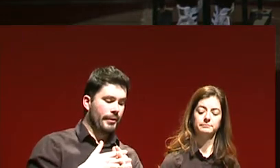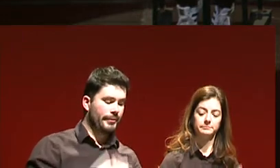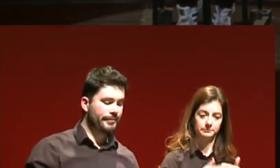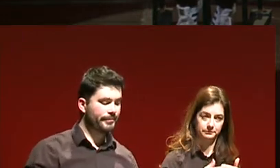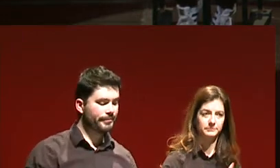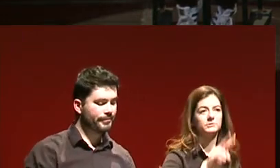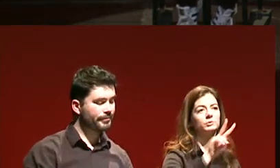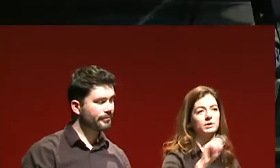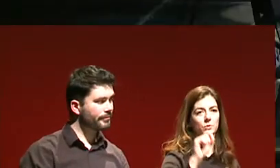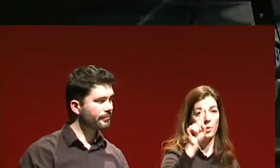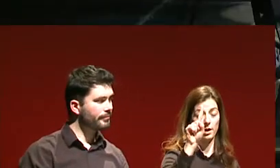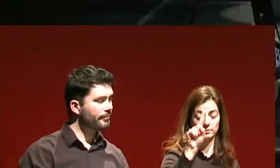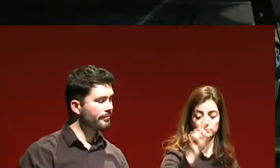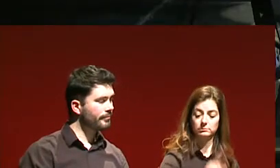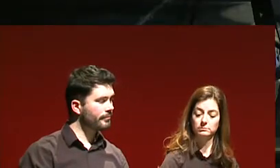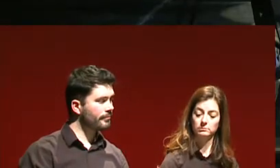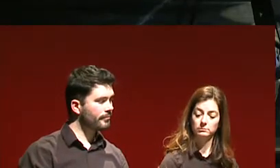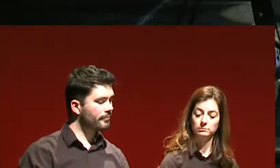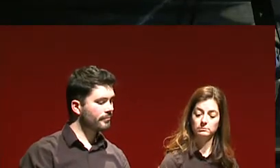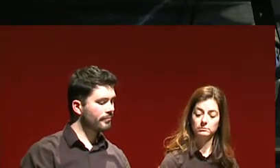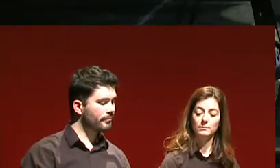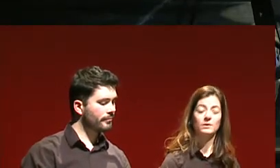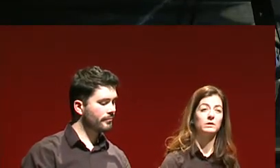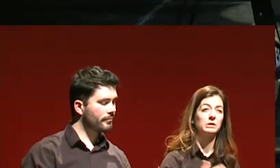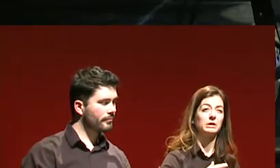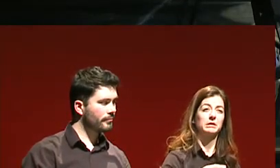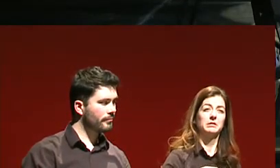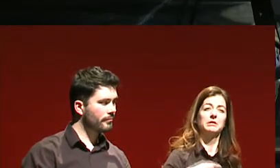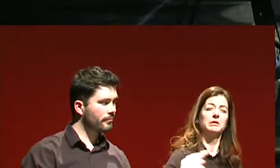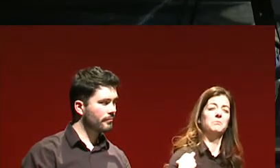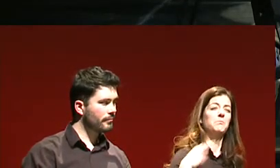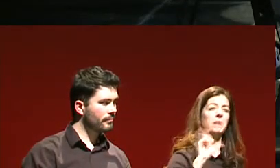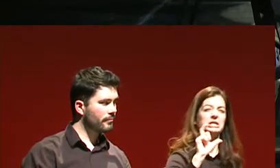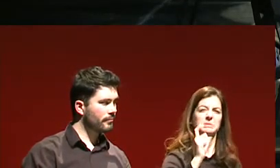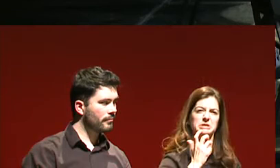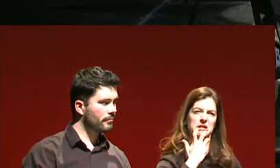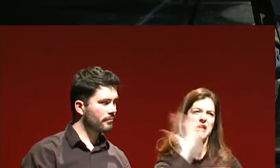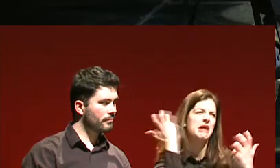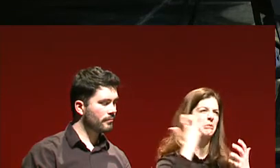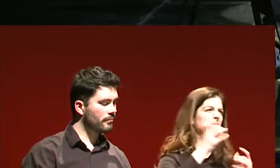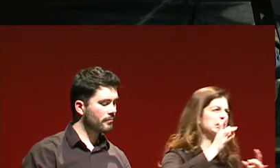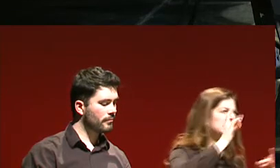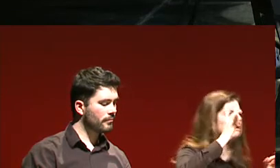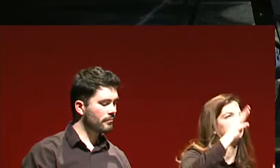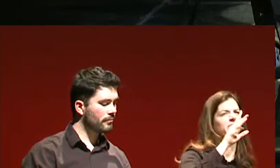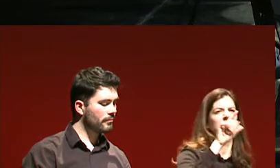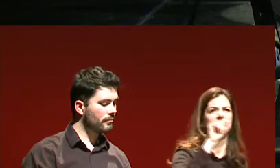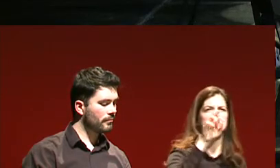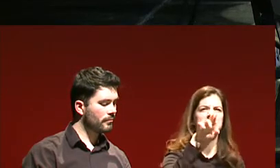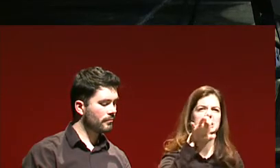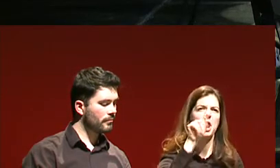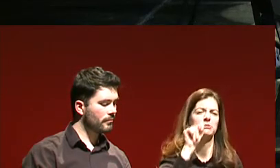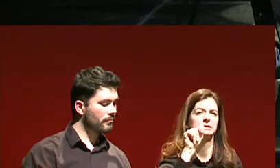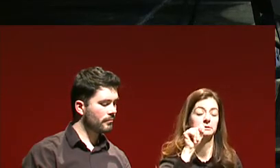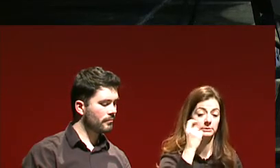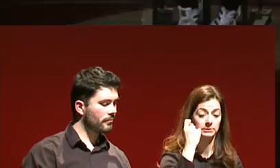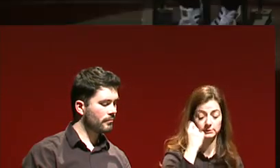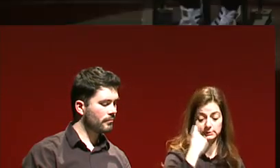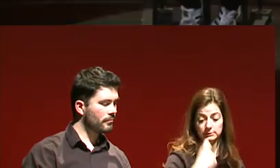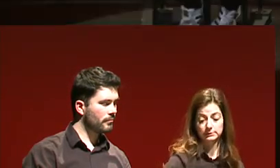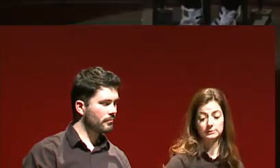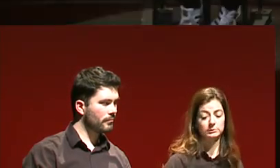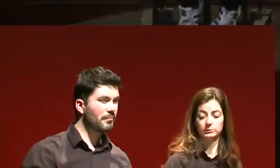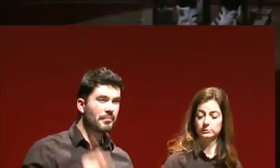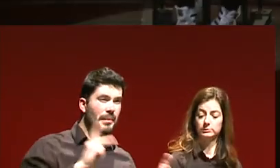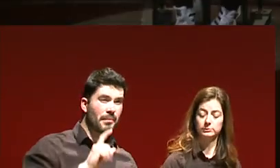2001. Muslims are angry. Muslims are evil. Muslims are terrorists. Muslims are being portrayed on TV and